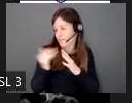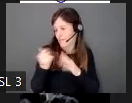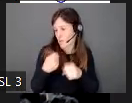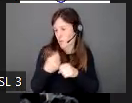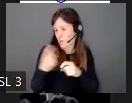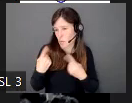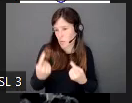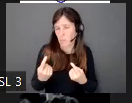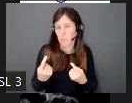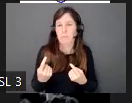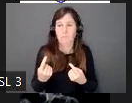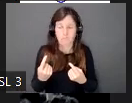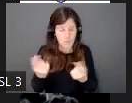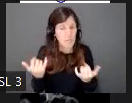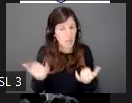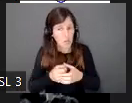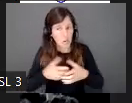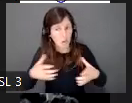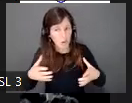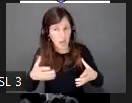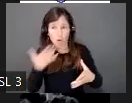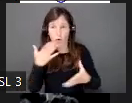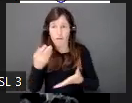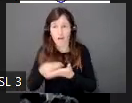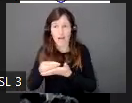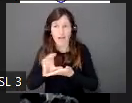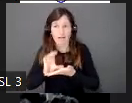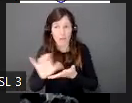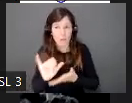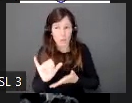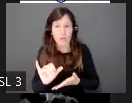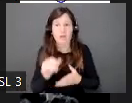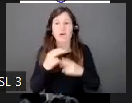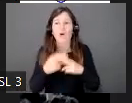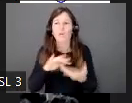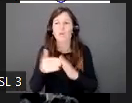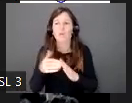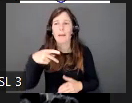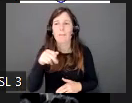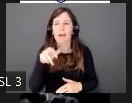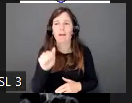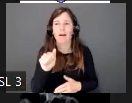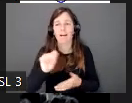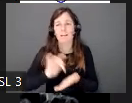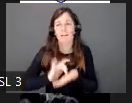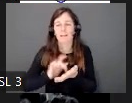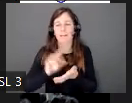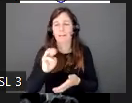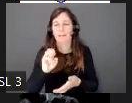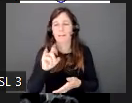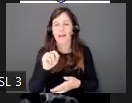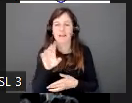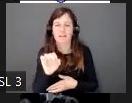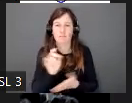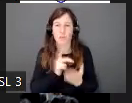growing and well-funded in our region. It's the Community Paramedicine Program. We make referrals to these this wonderful